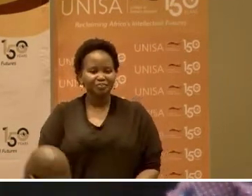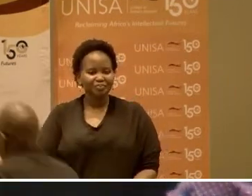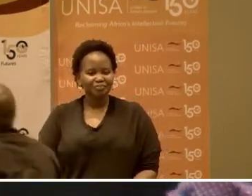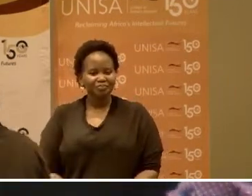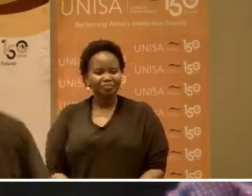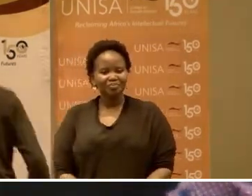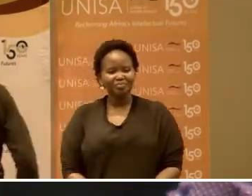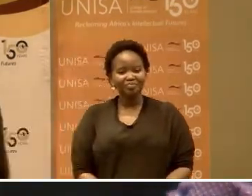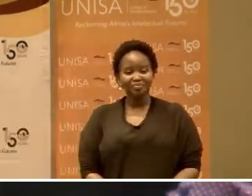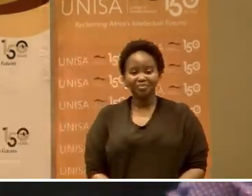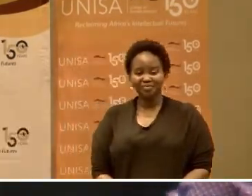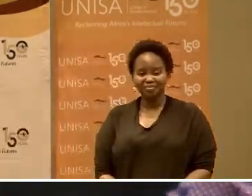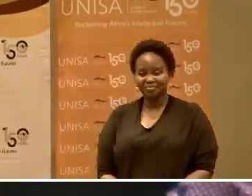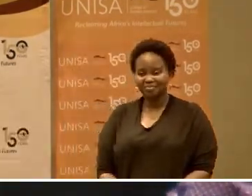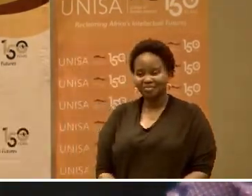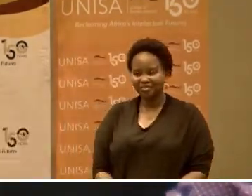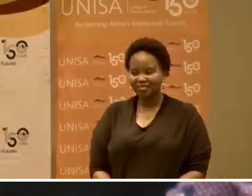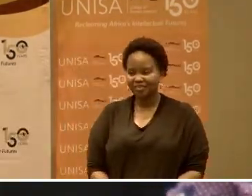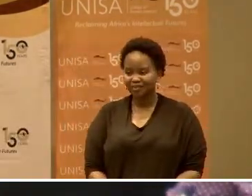Good day, everyone.